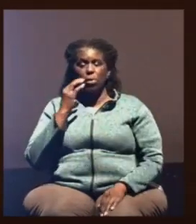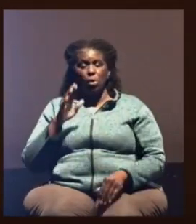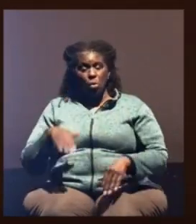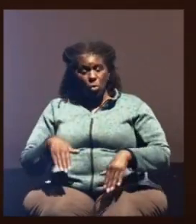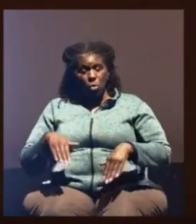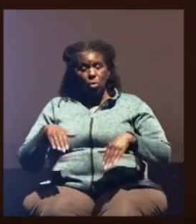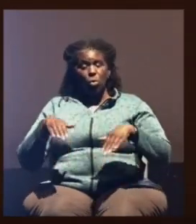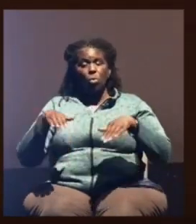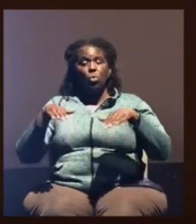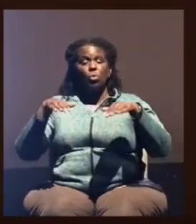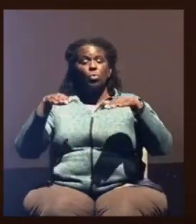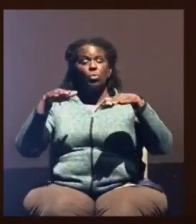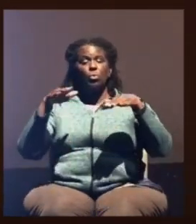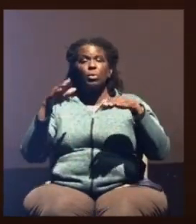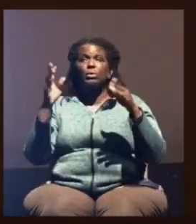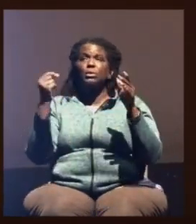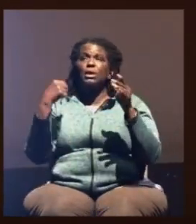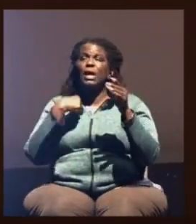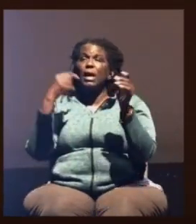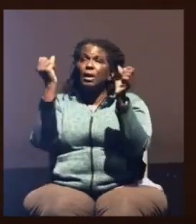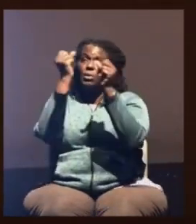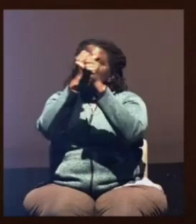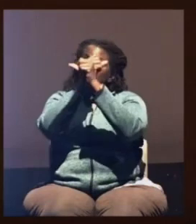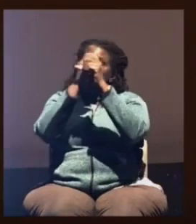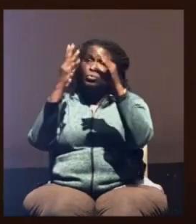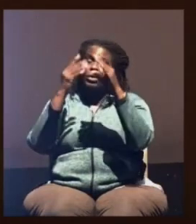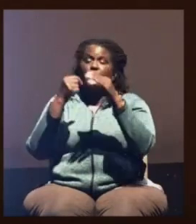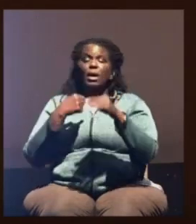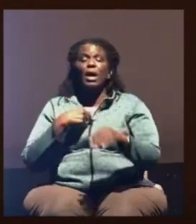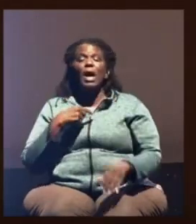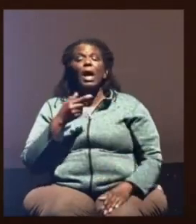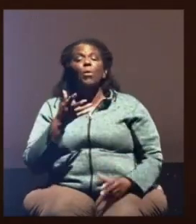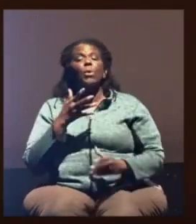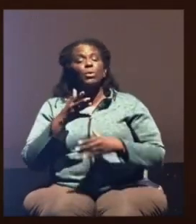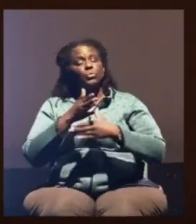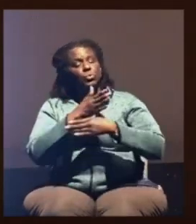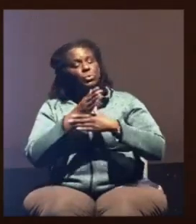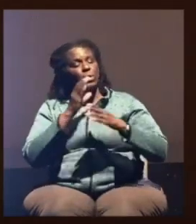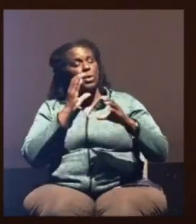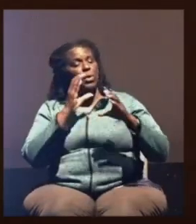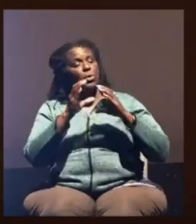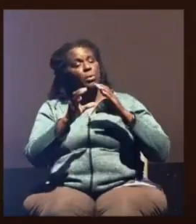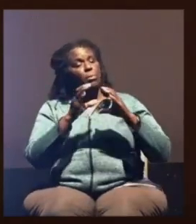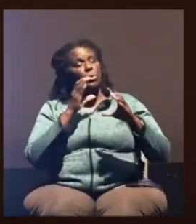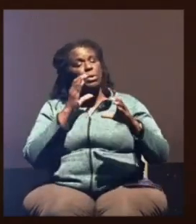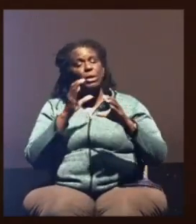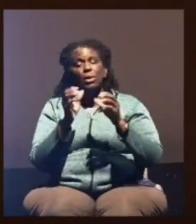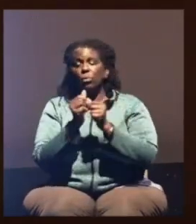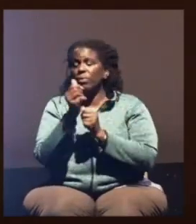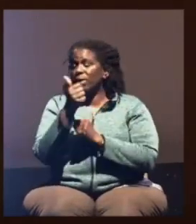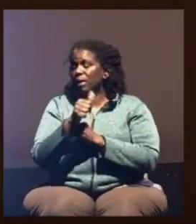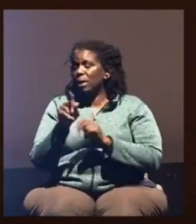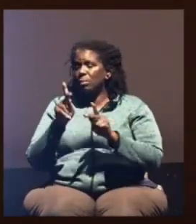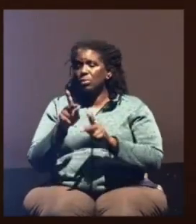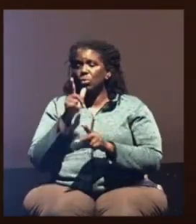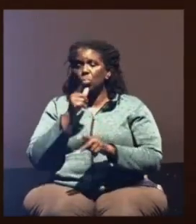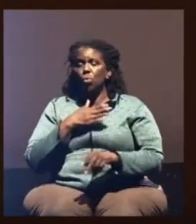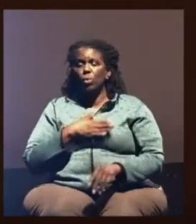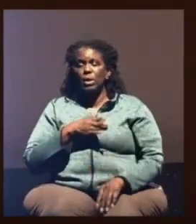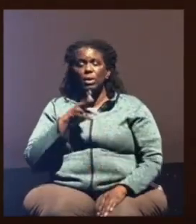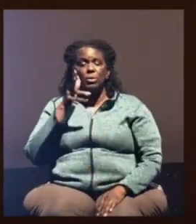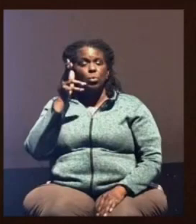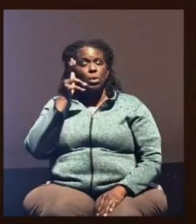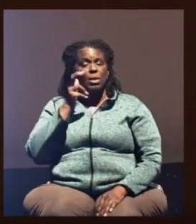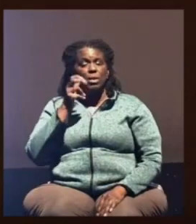up, I dreamt that I would want to share, communicate, and talk to whomever would listen to me, because that's